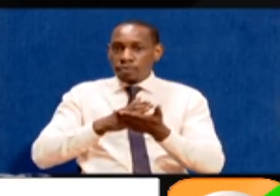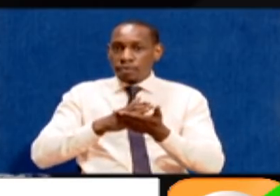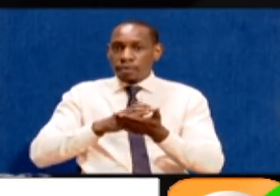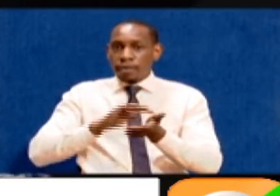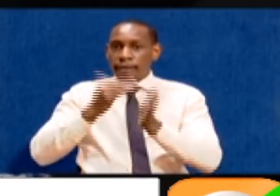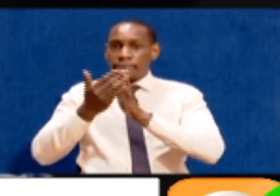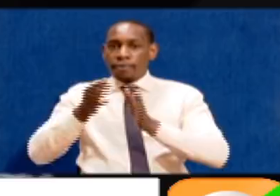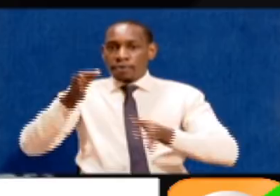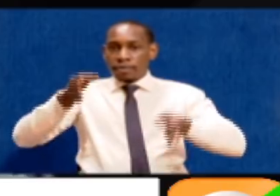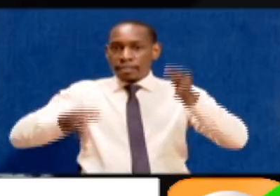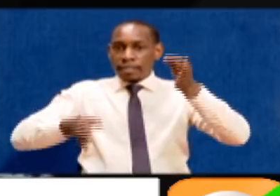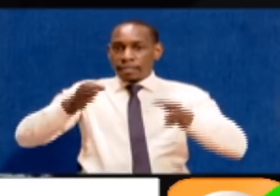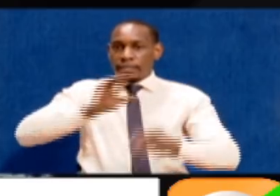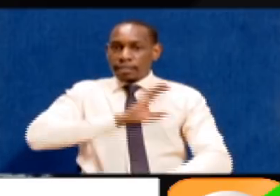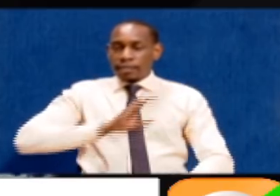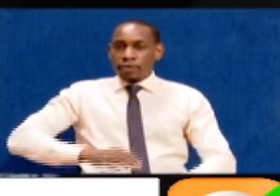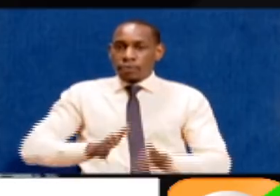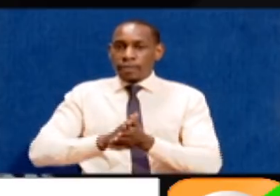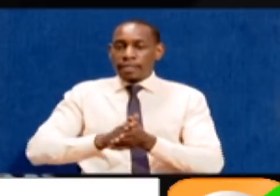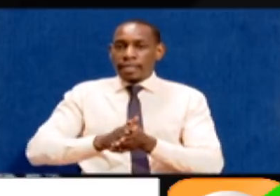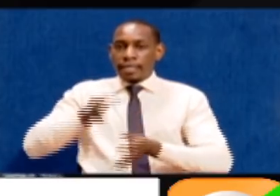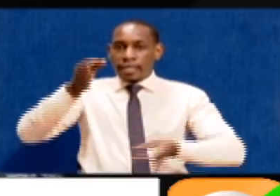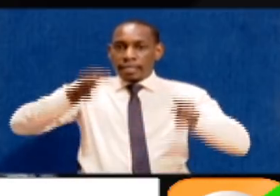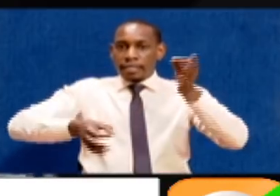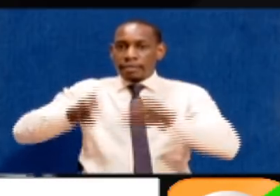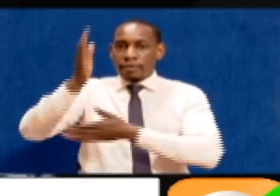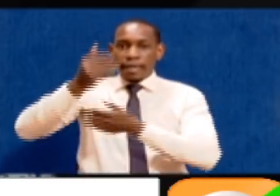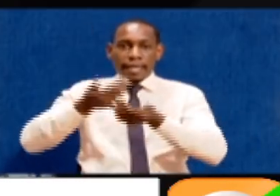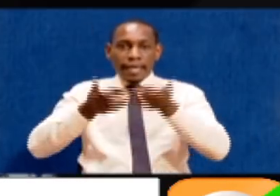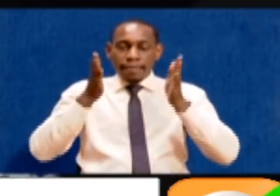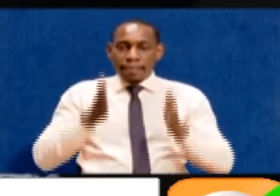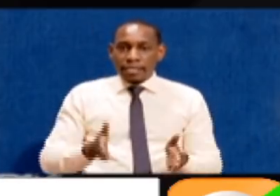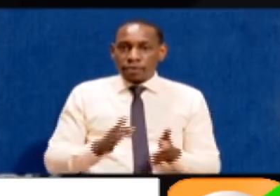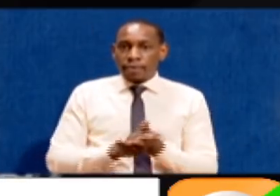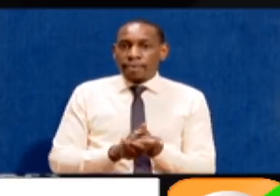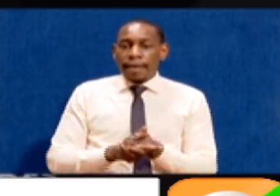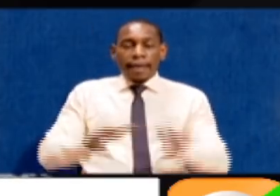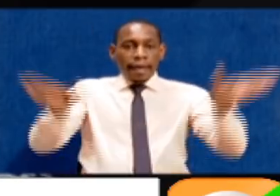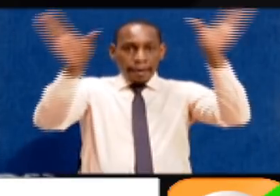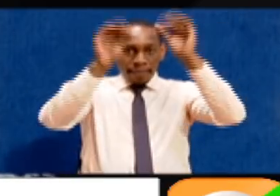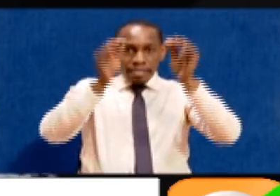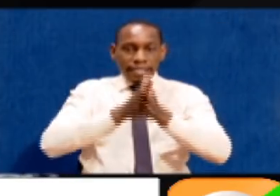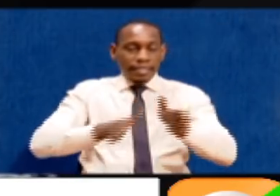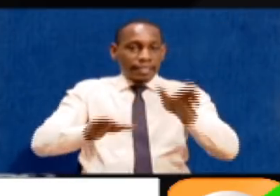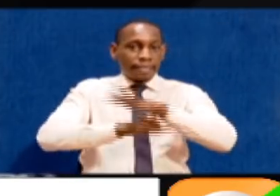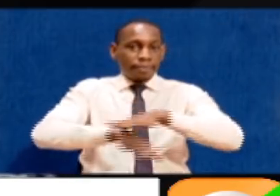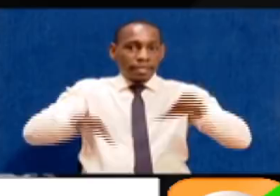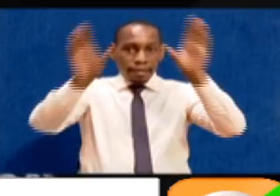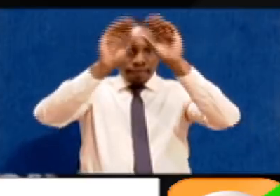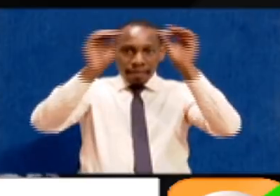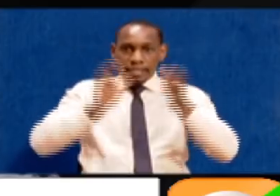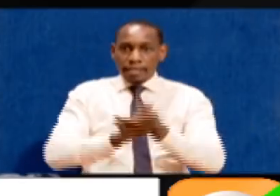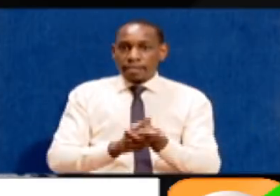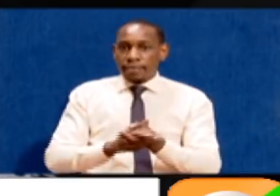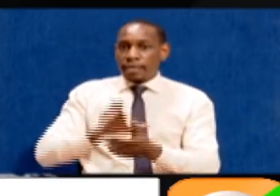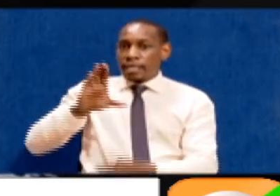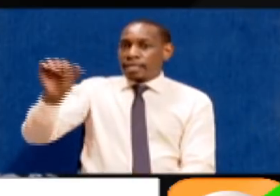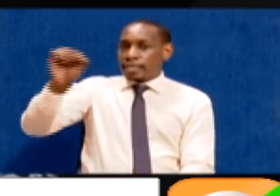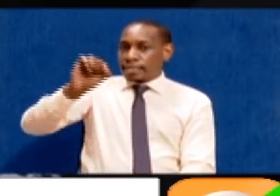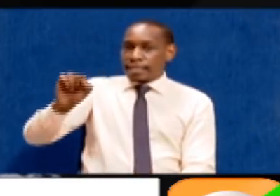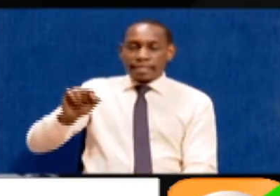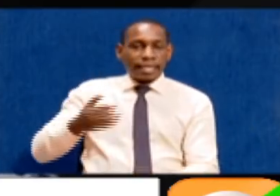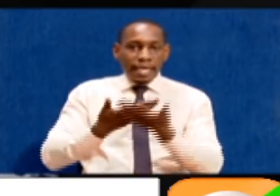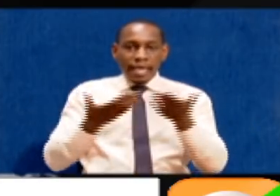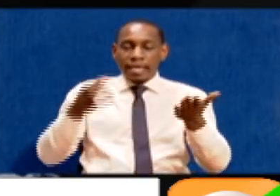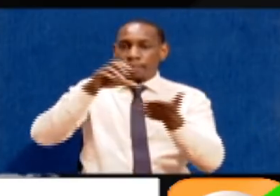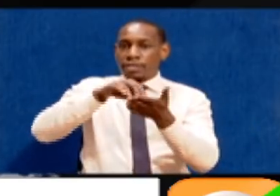judgment of Christ and the judgment of God. And whoever you are, whether you are the president, the deputy president, you are a CS, you